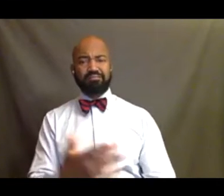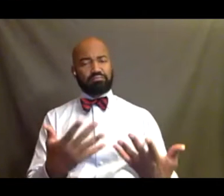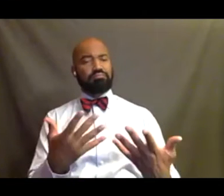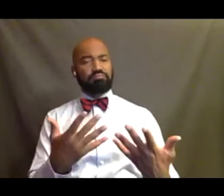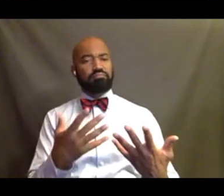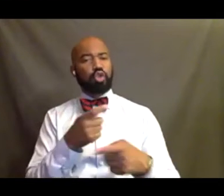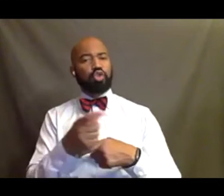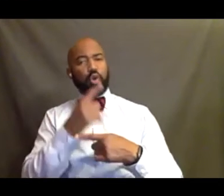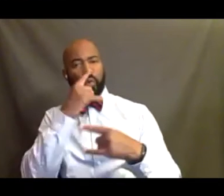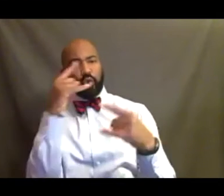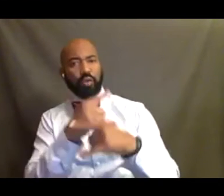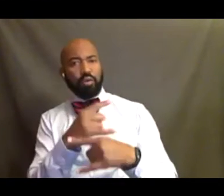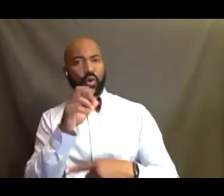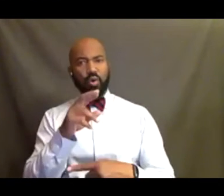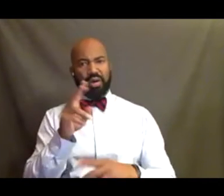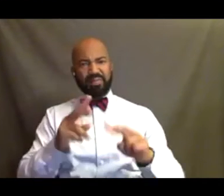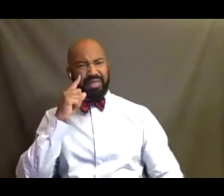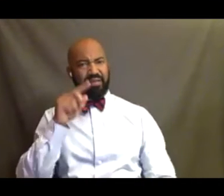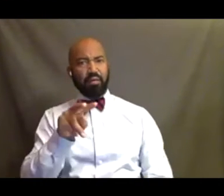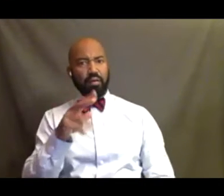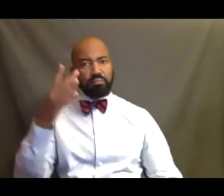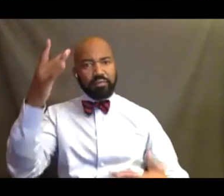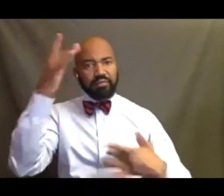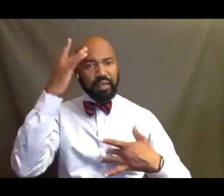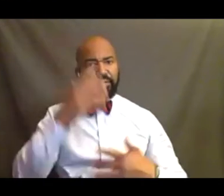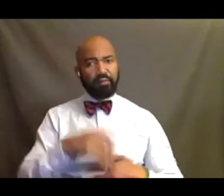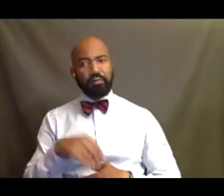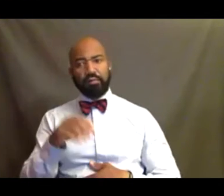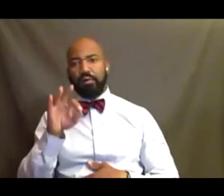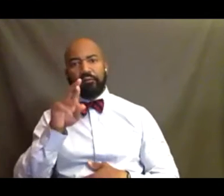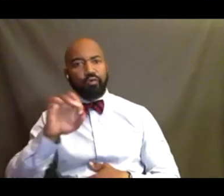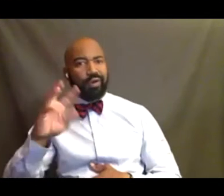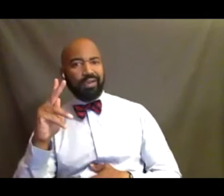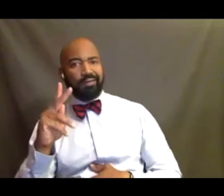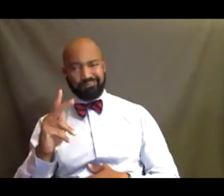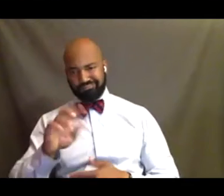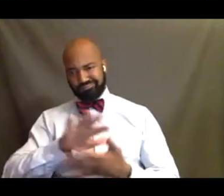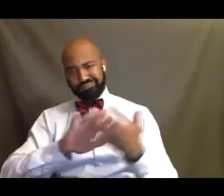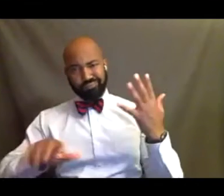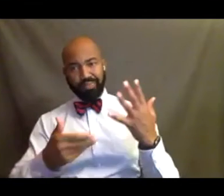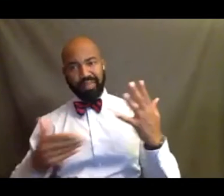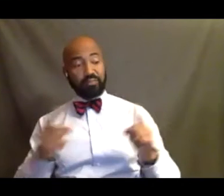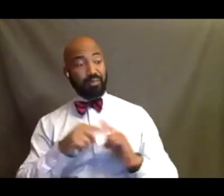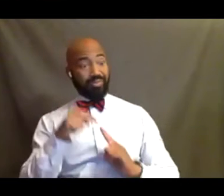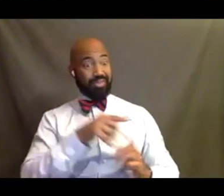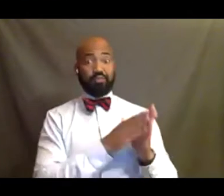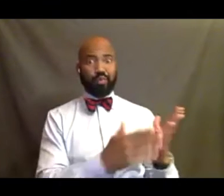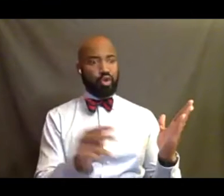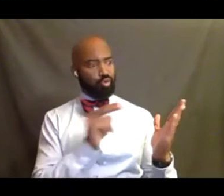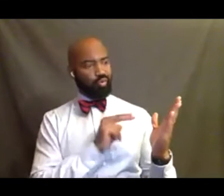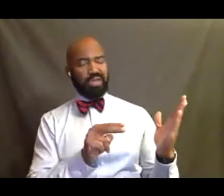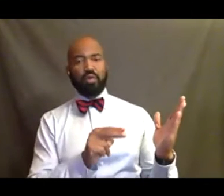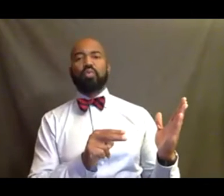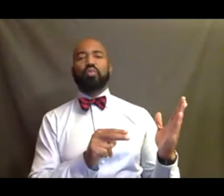to look at like we're freaks or we're sick or these different things. So to read something like this,